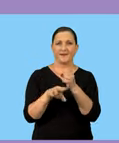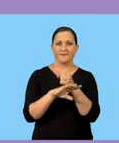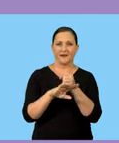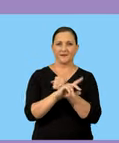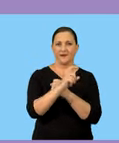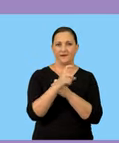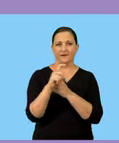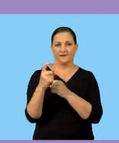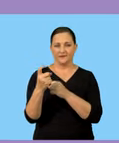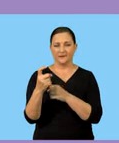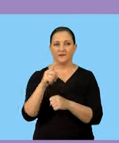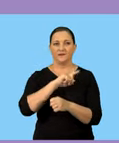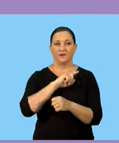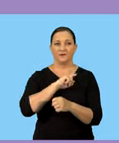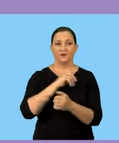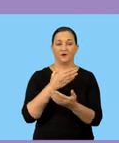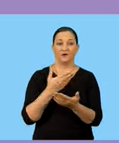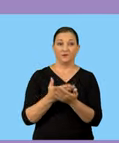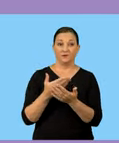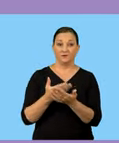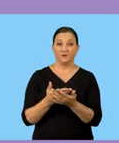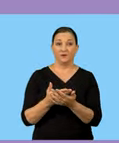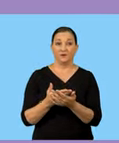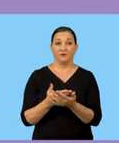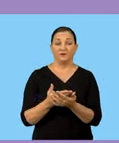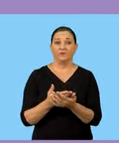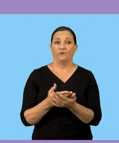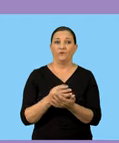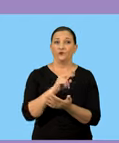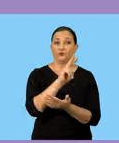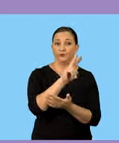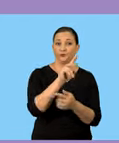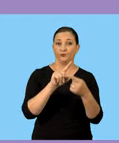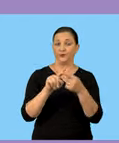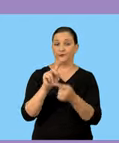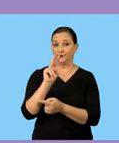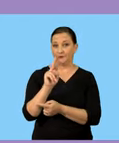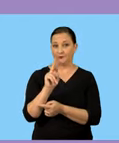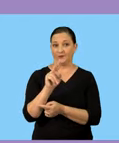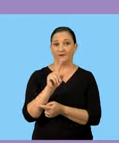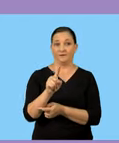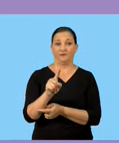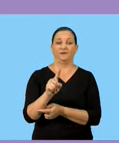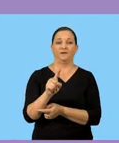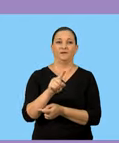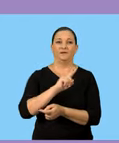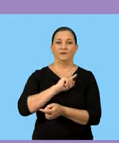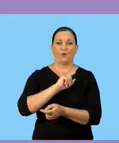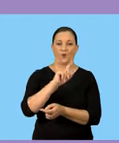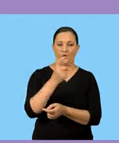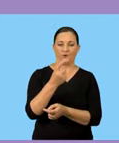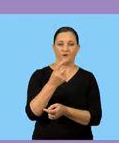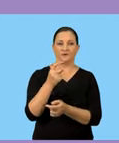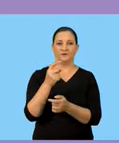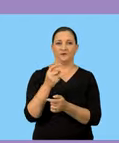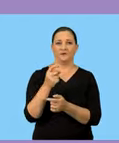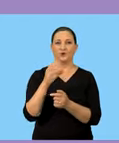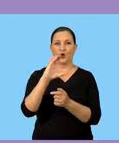that we are going to add the exponents because we are multiplying. So that is going to be 2 plus 1, that is going to be